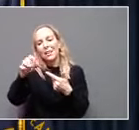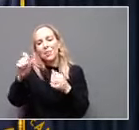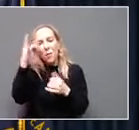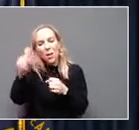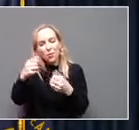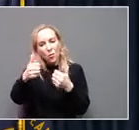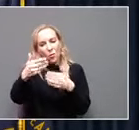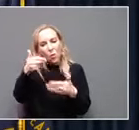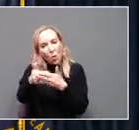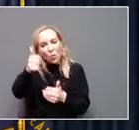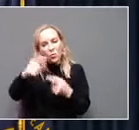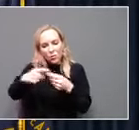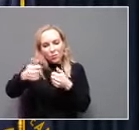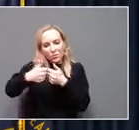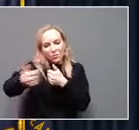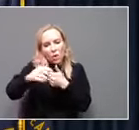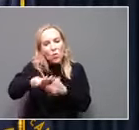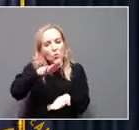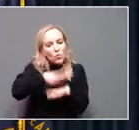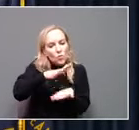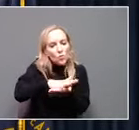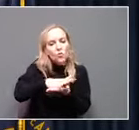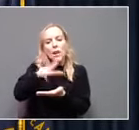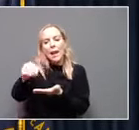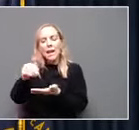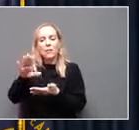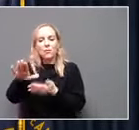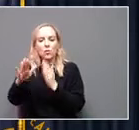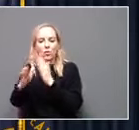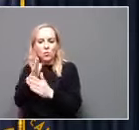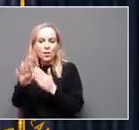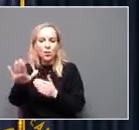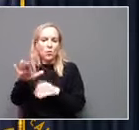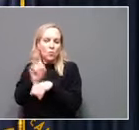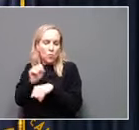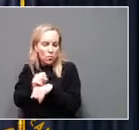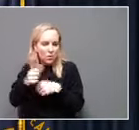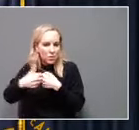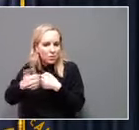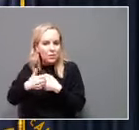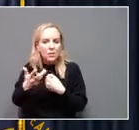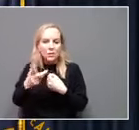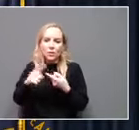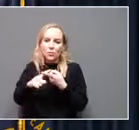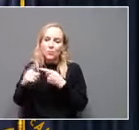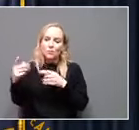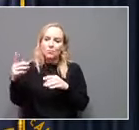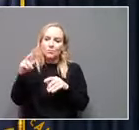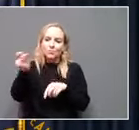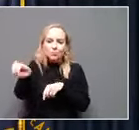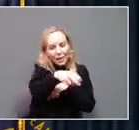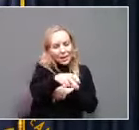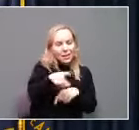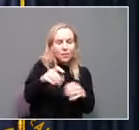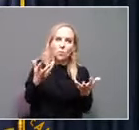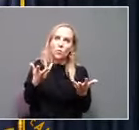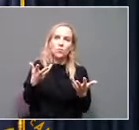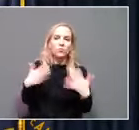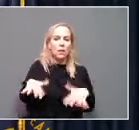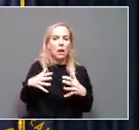back to their homes once they are deemed habitable. That's part of all these steps that we have to take as